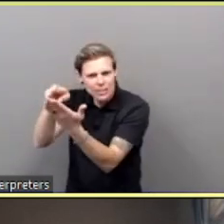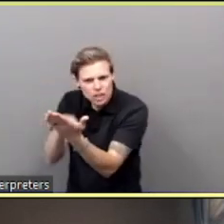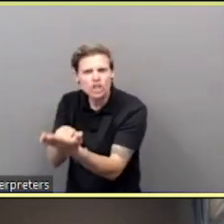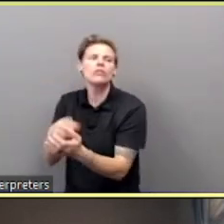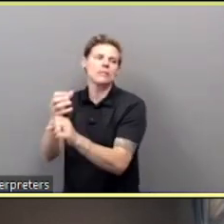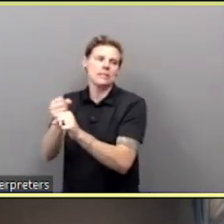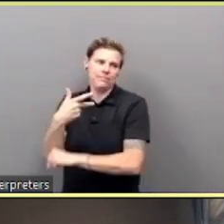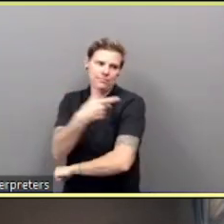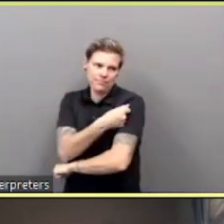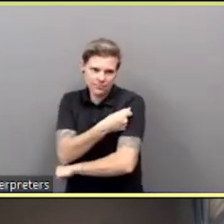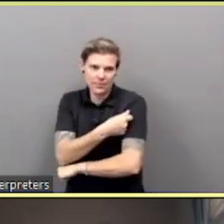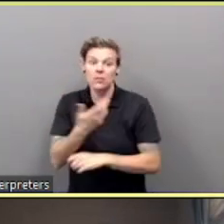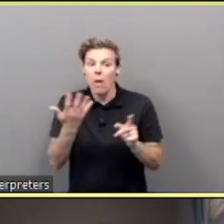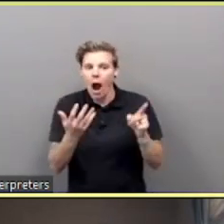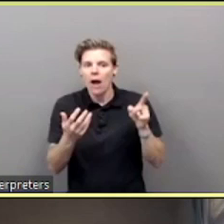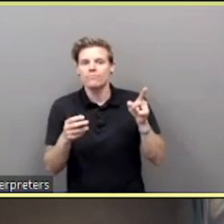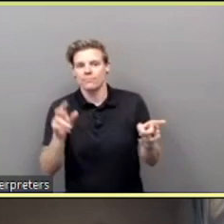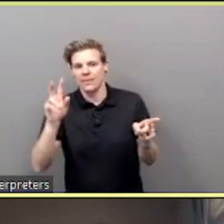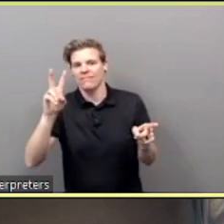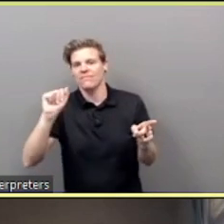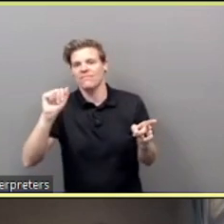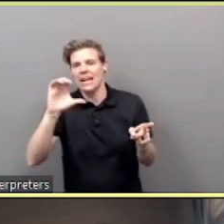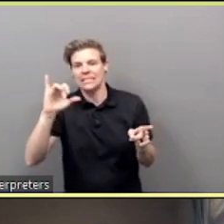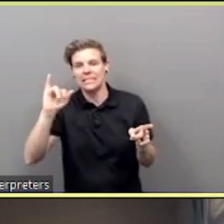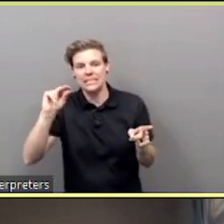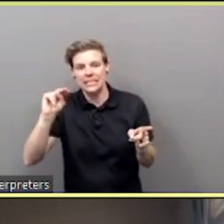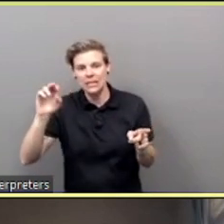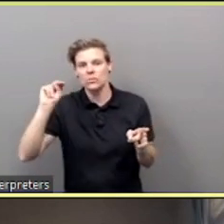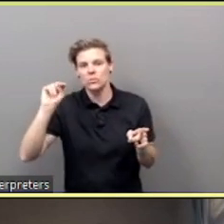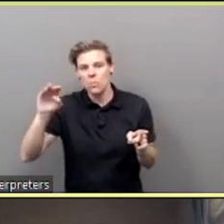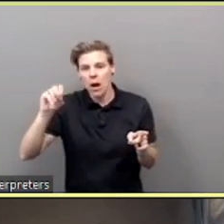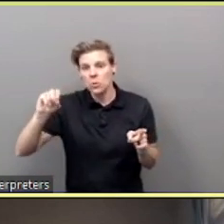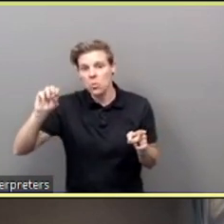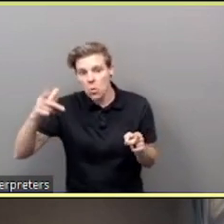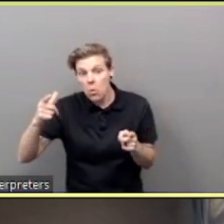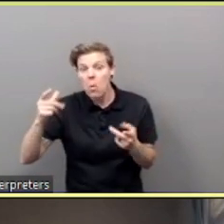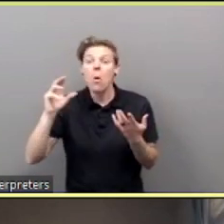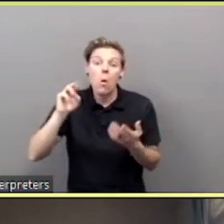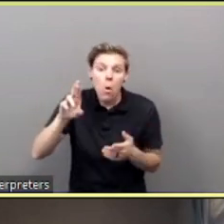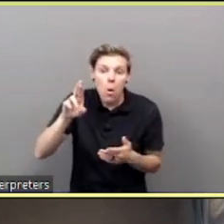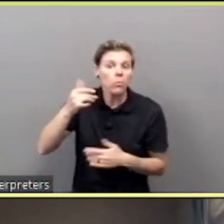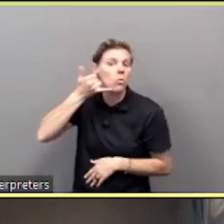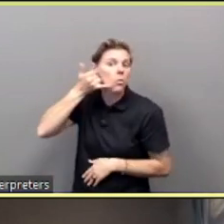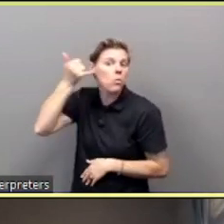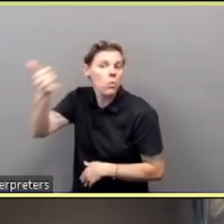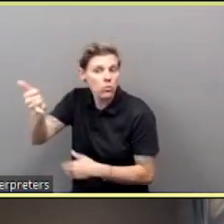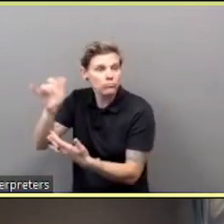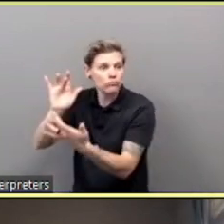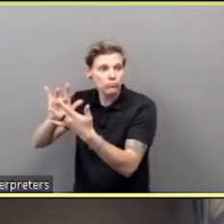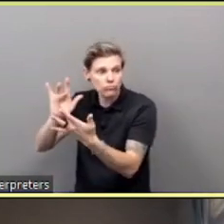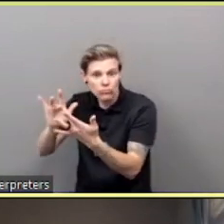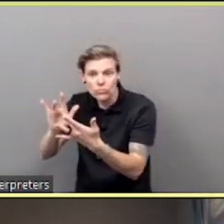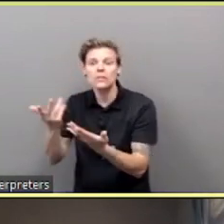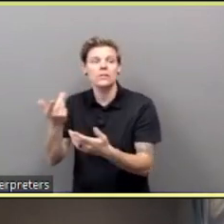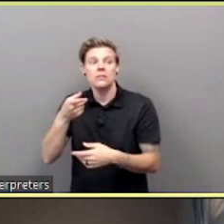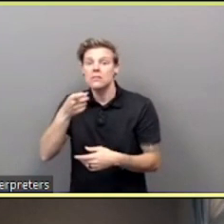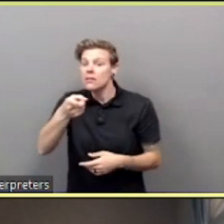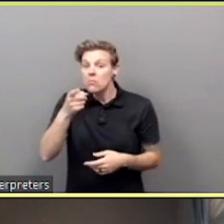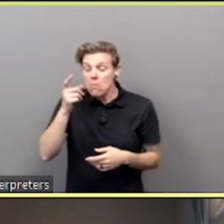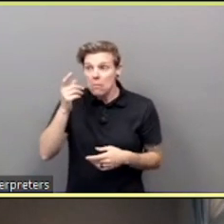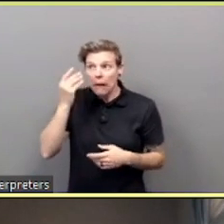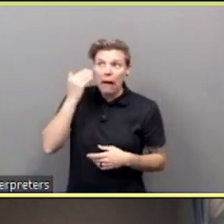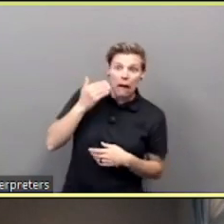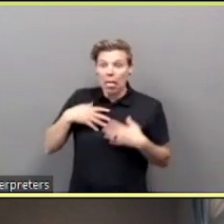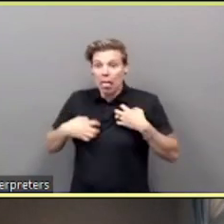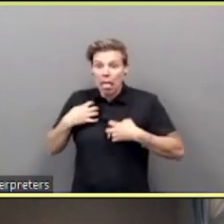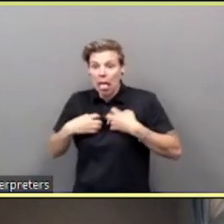vaccinenewmexico.org or make a call. Remember, it's free to you, no ID is necessary. And regardless of your insurance